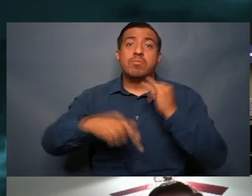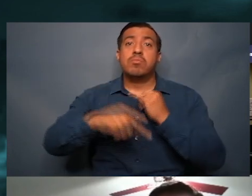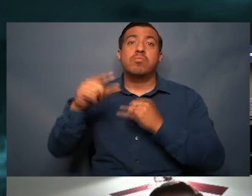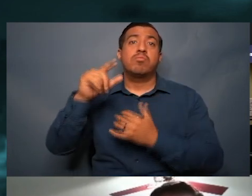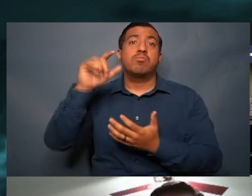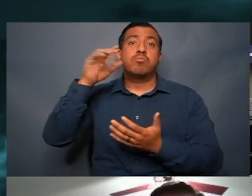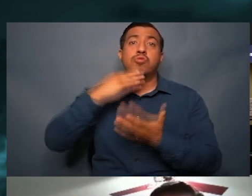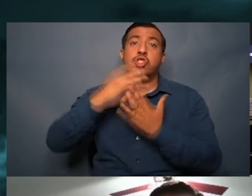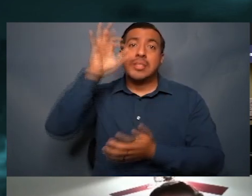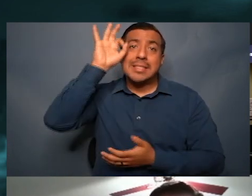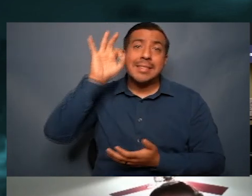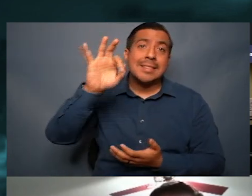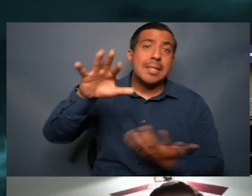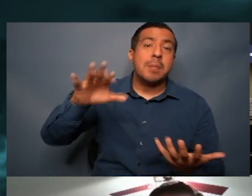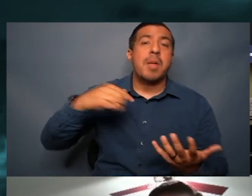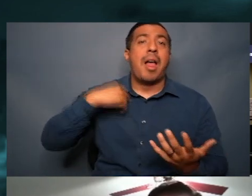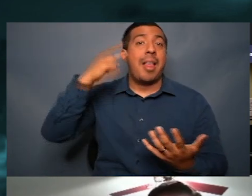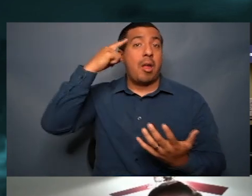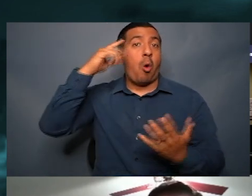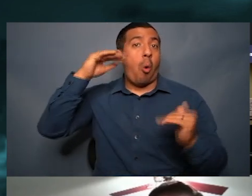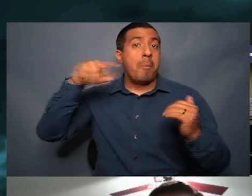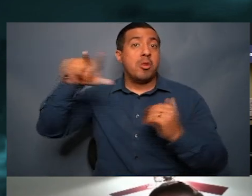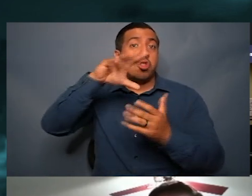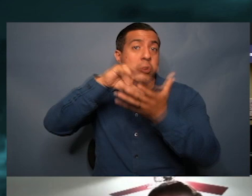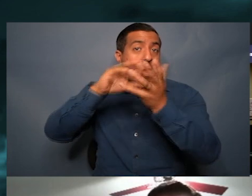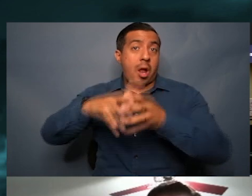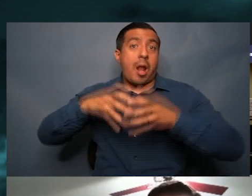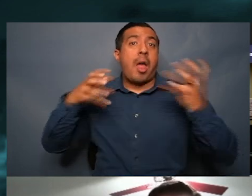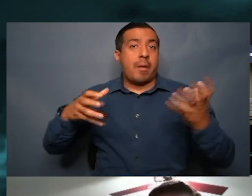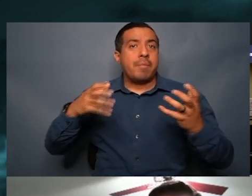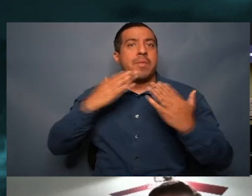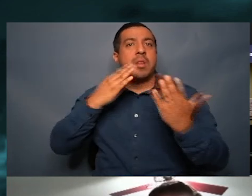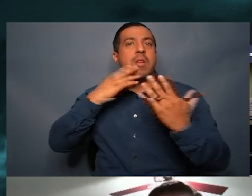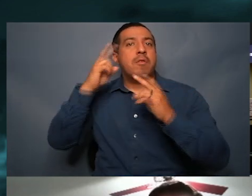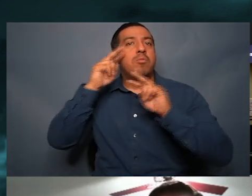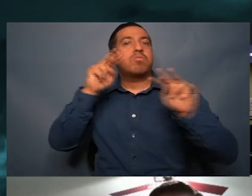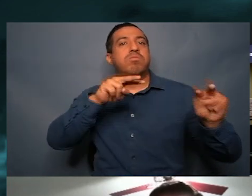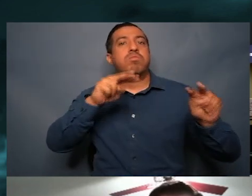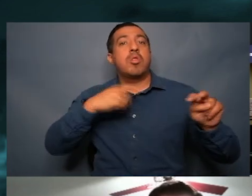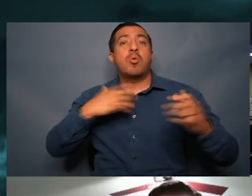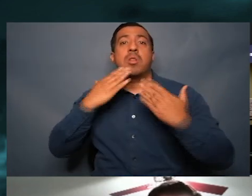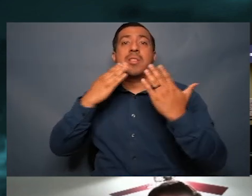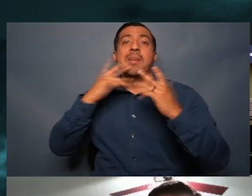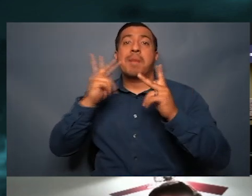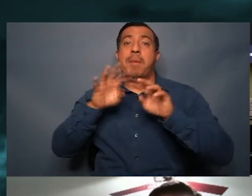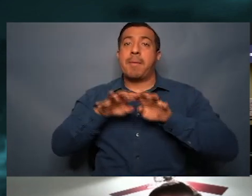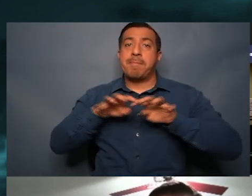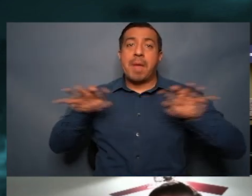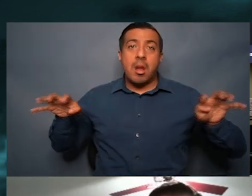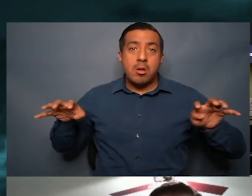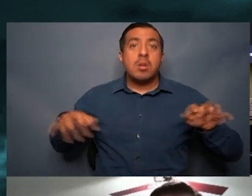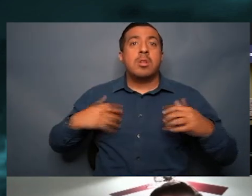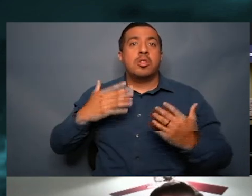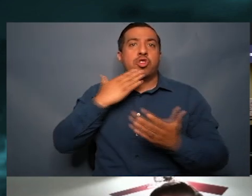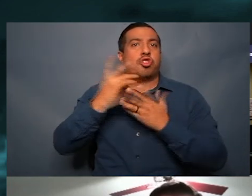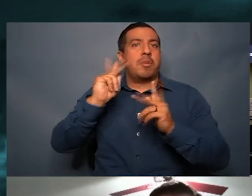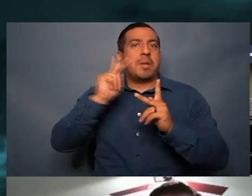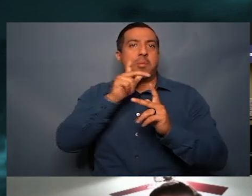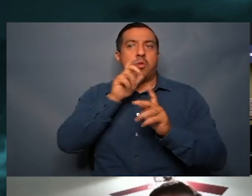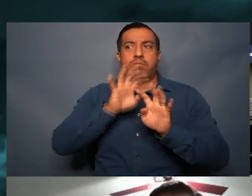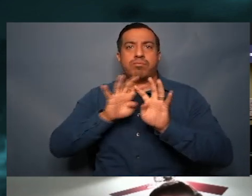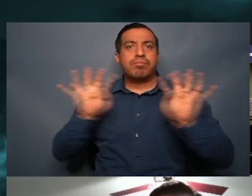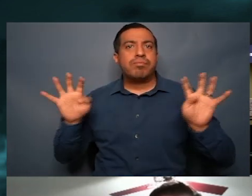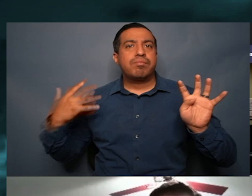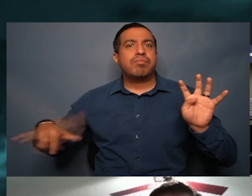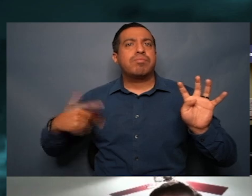tips. I hope everybody learned quite a bit tonight, and thanks for tuning in. I want to thank our panel. This is a great group